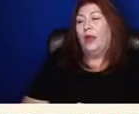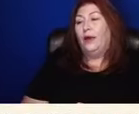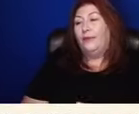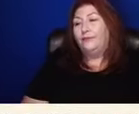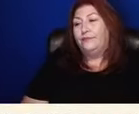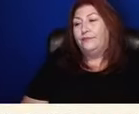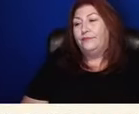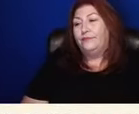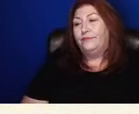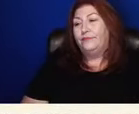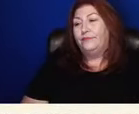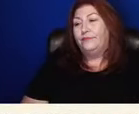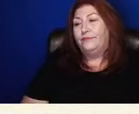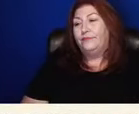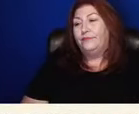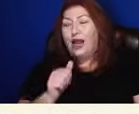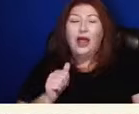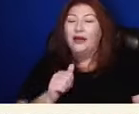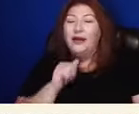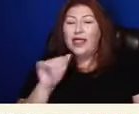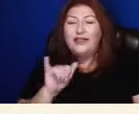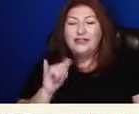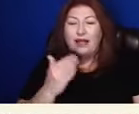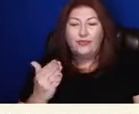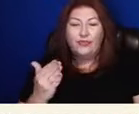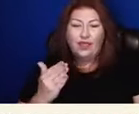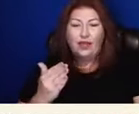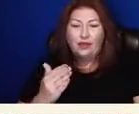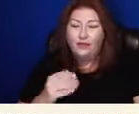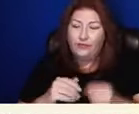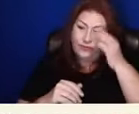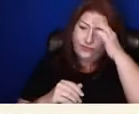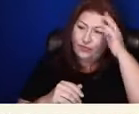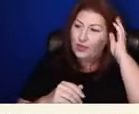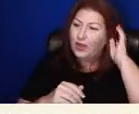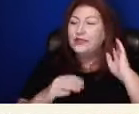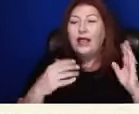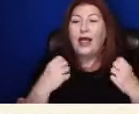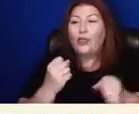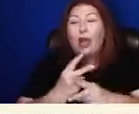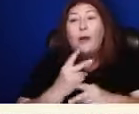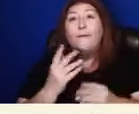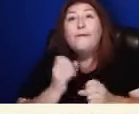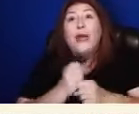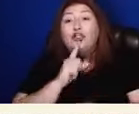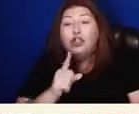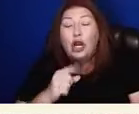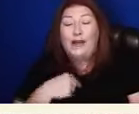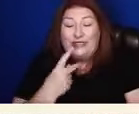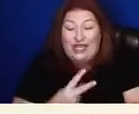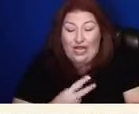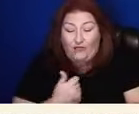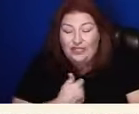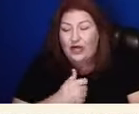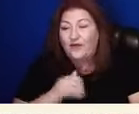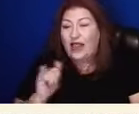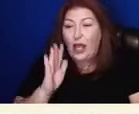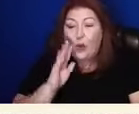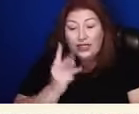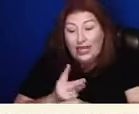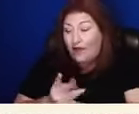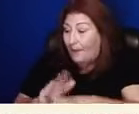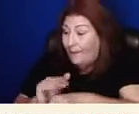Some of those things are not, you know, not the same thing as self-indulgence, that self-care, making sure I'm taking care of myself, just like I would take care of a pet or a